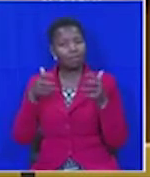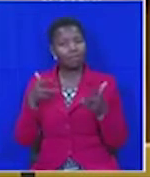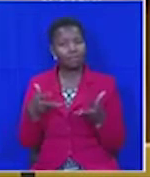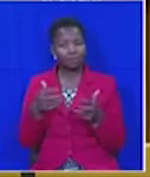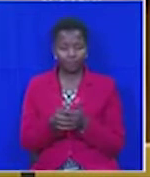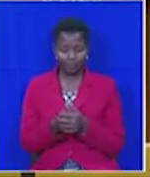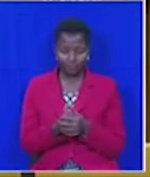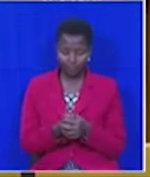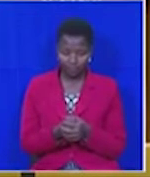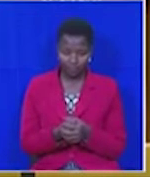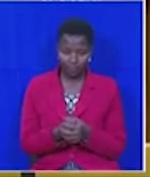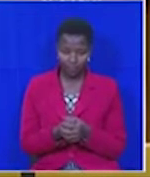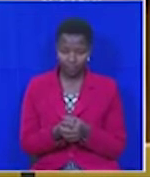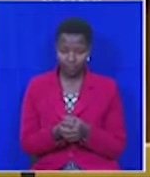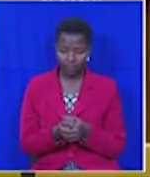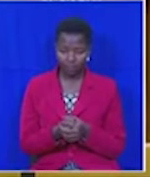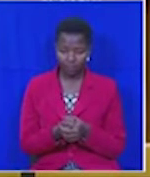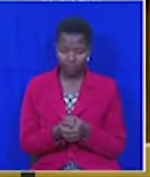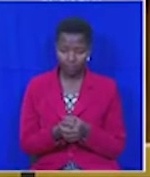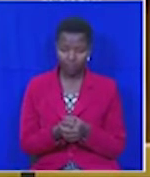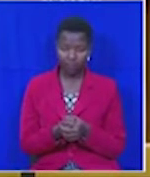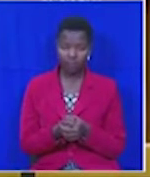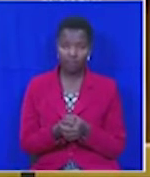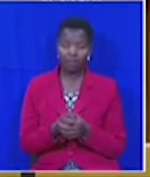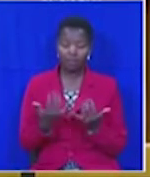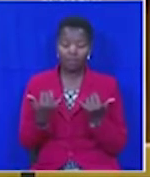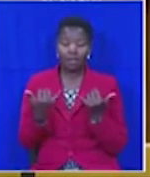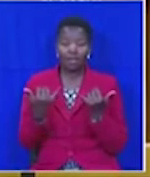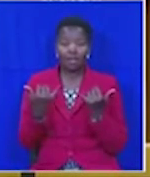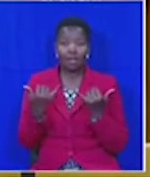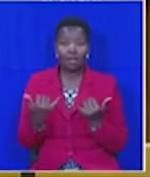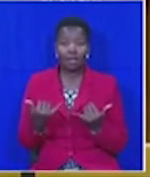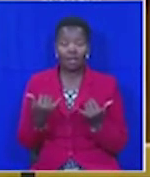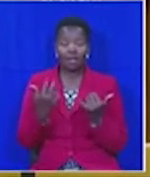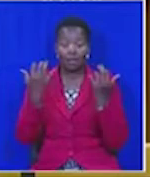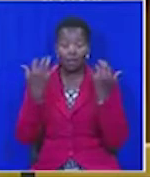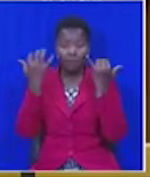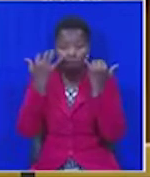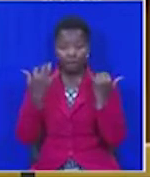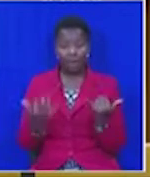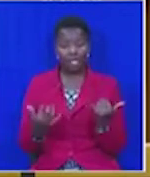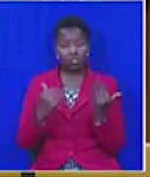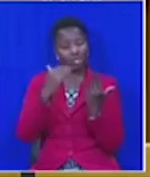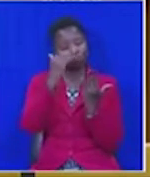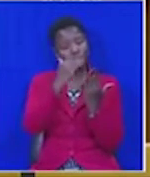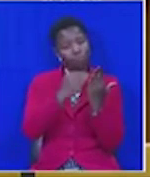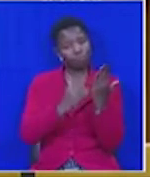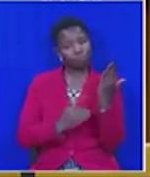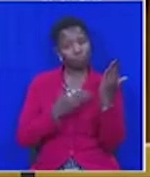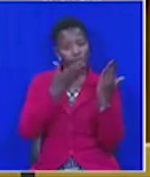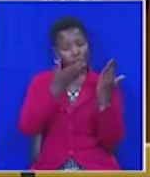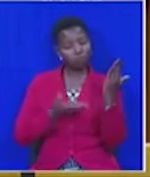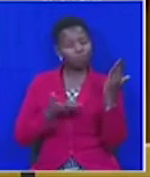Hinkwaswo leswi nga la ka budget leswi swi nga vulavuriwa hi minister na chairperson swi ta endleka hi ndlela